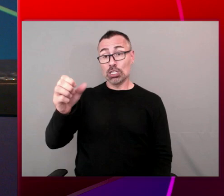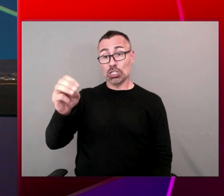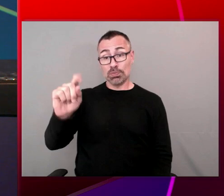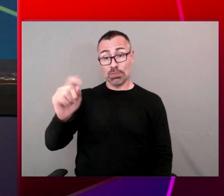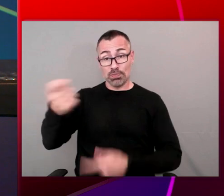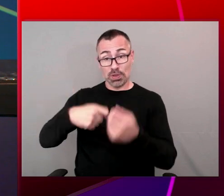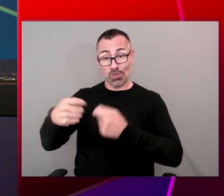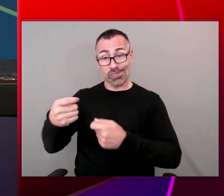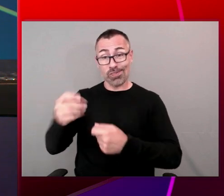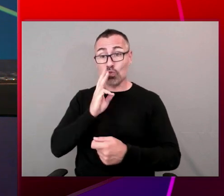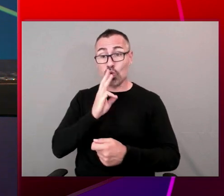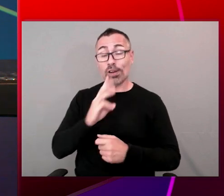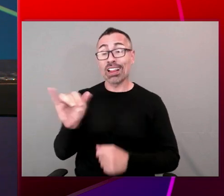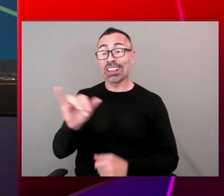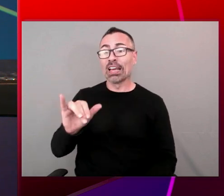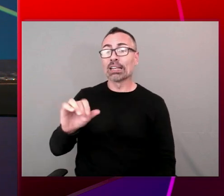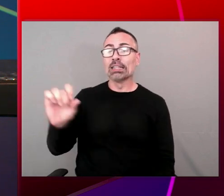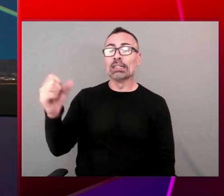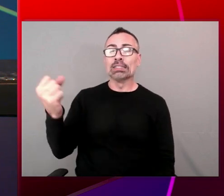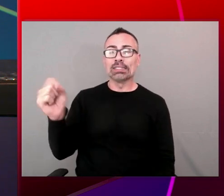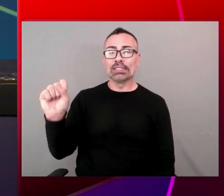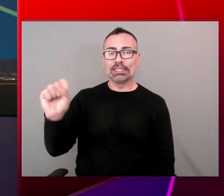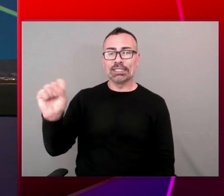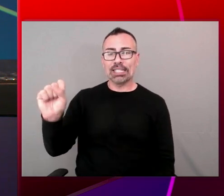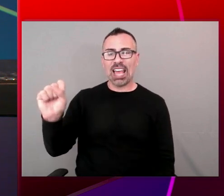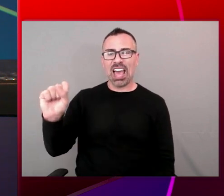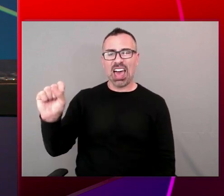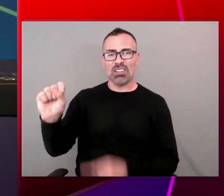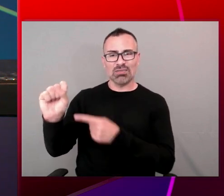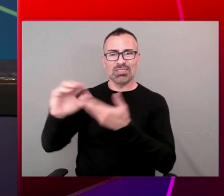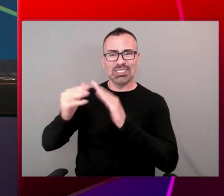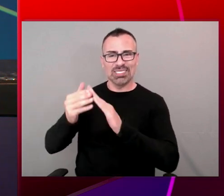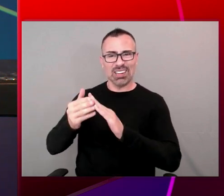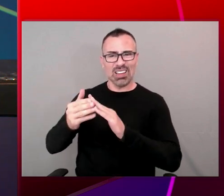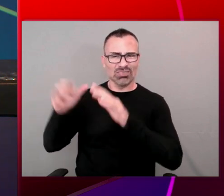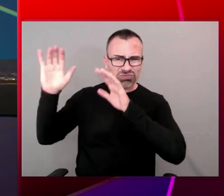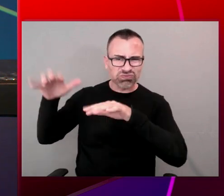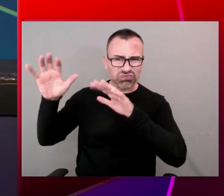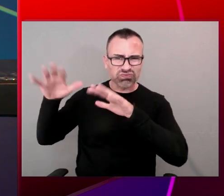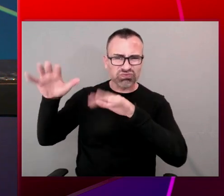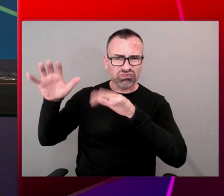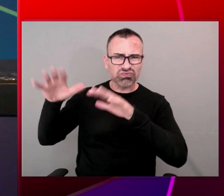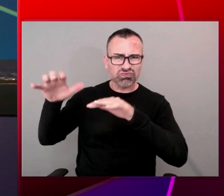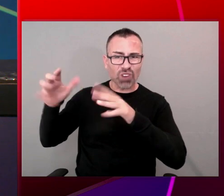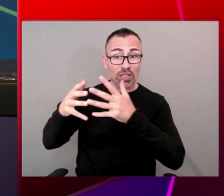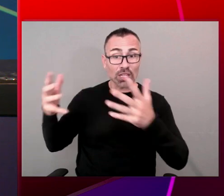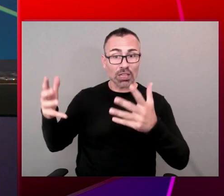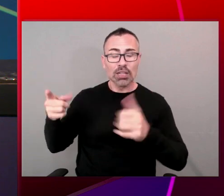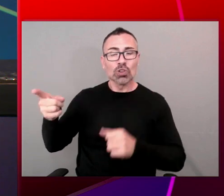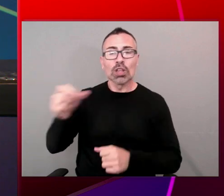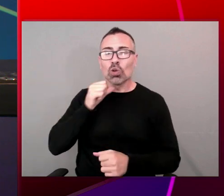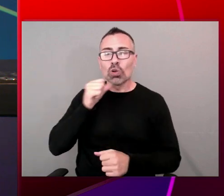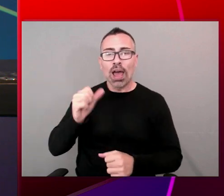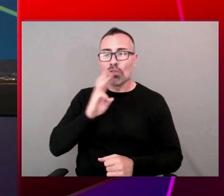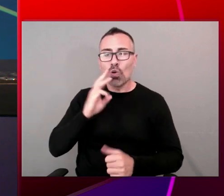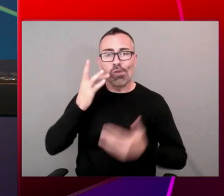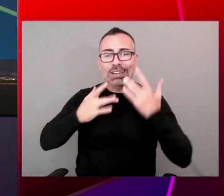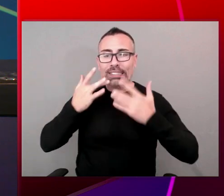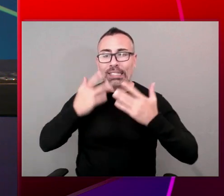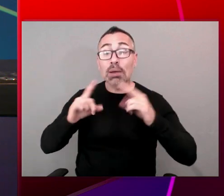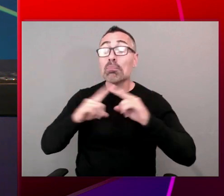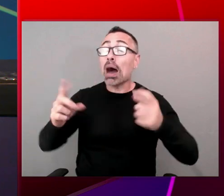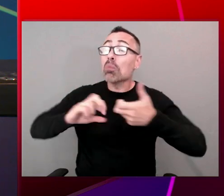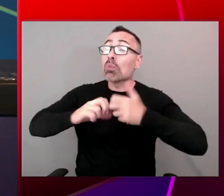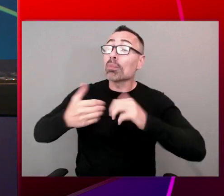Seattle, rains a lot, right? They do not have a water scarcity problem. The problem there is more around that stormwater